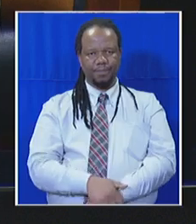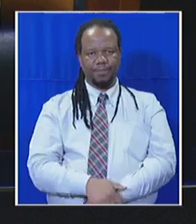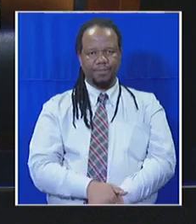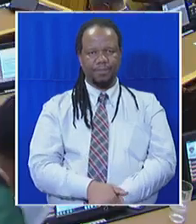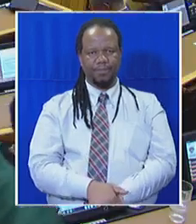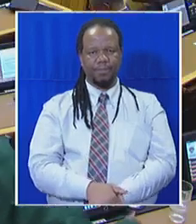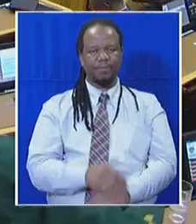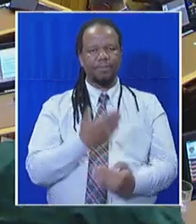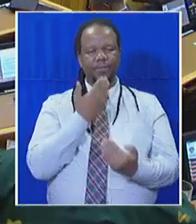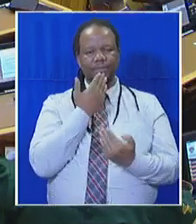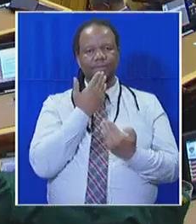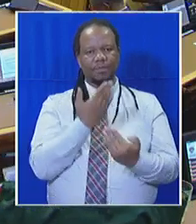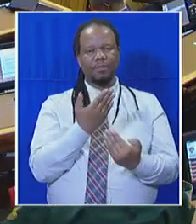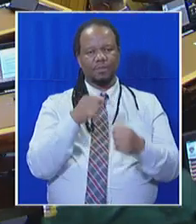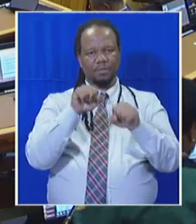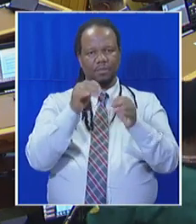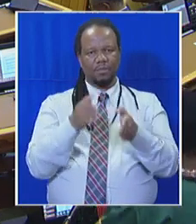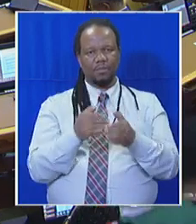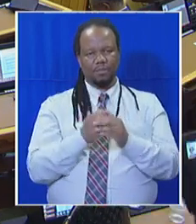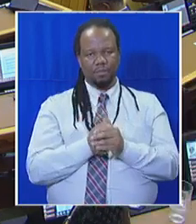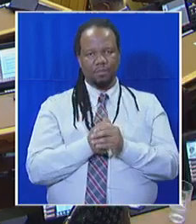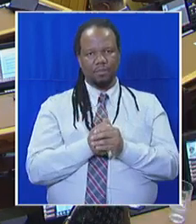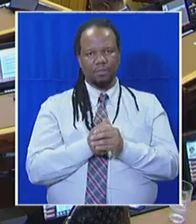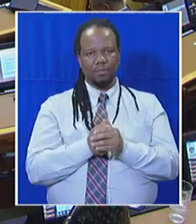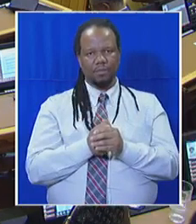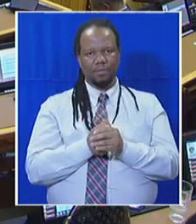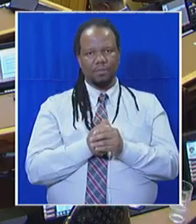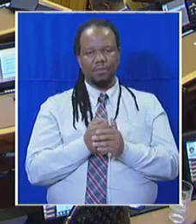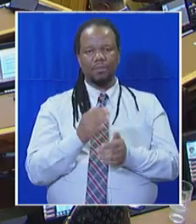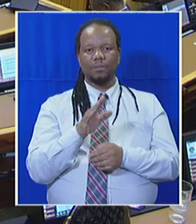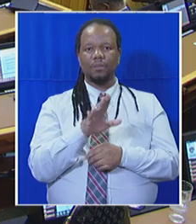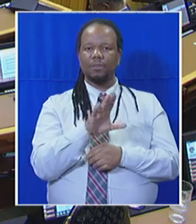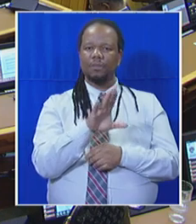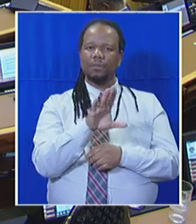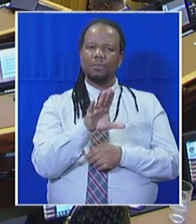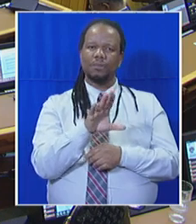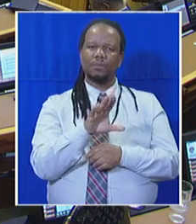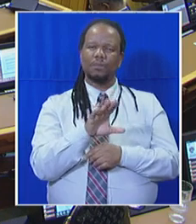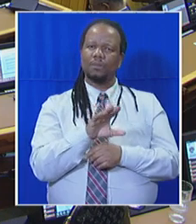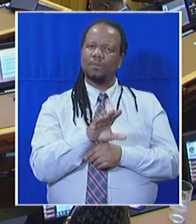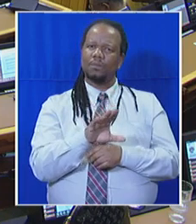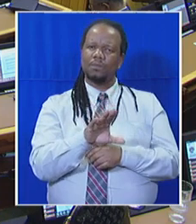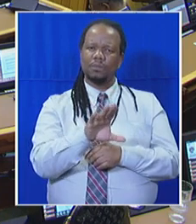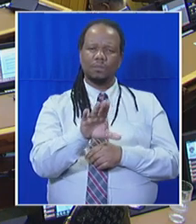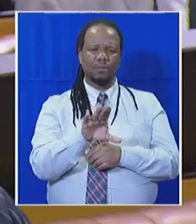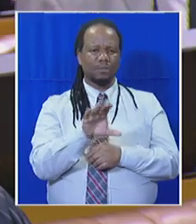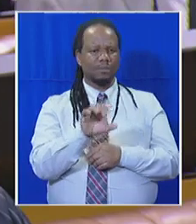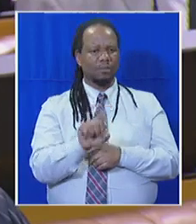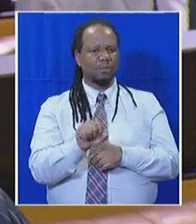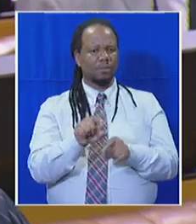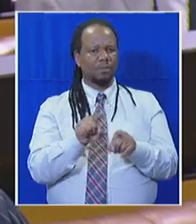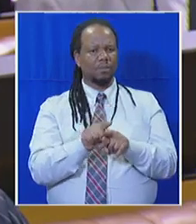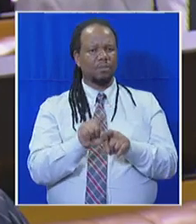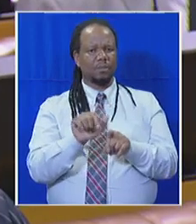Thank you very much, Honourable House Chairperson. Noting that South Africa will head to the polls in 2006 for the local